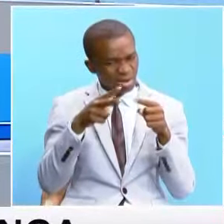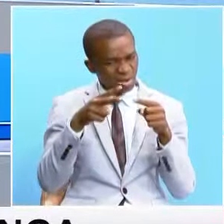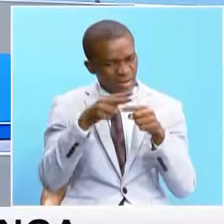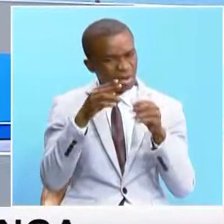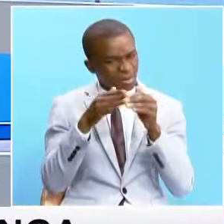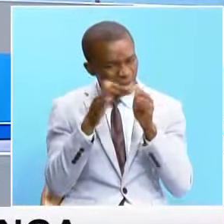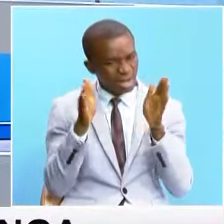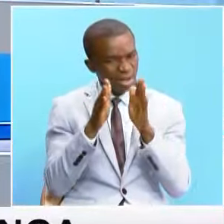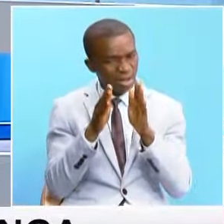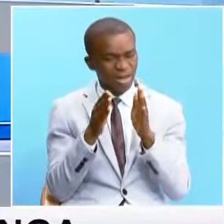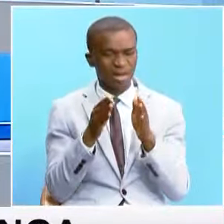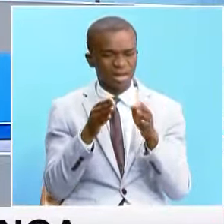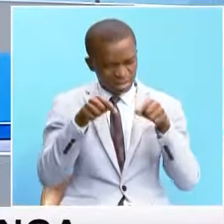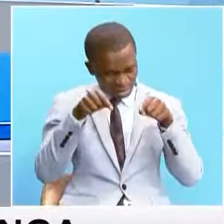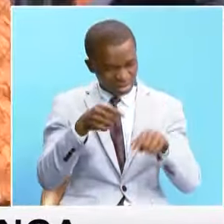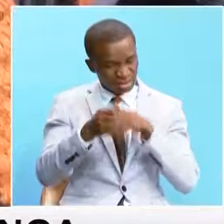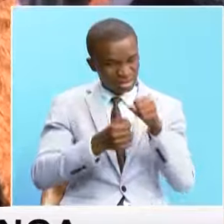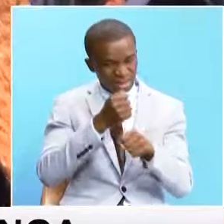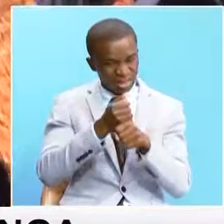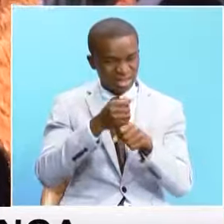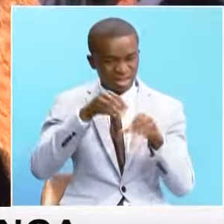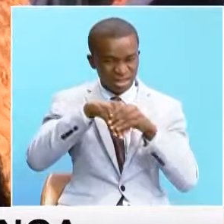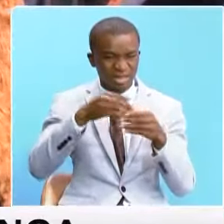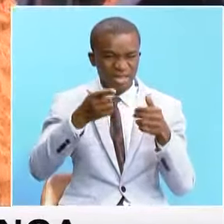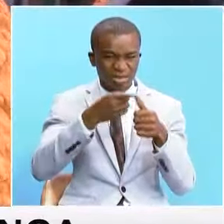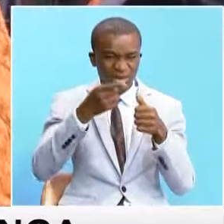this year. Here is the report.